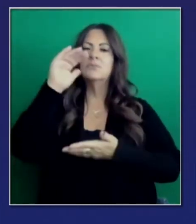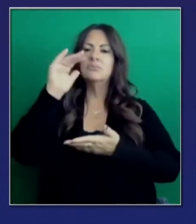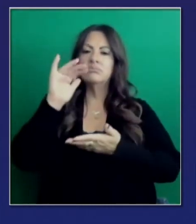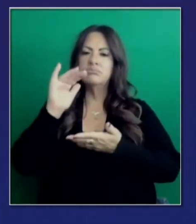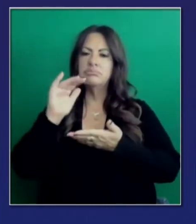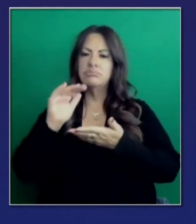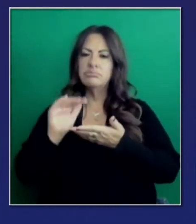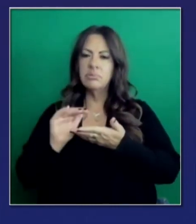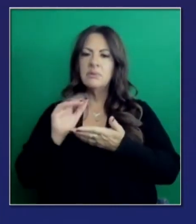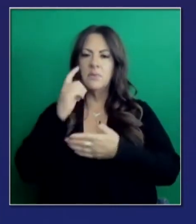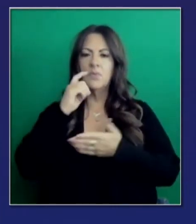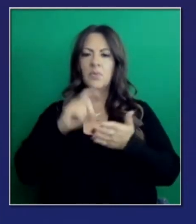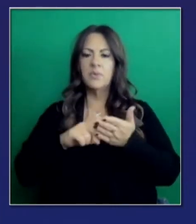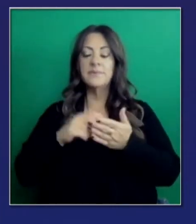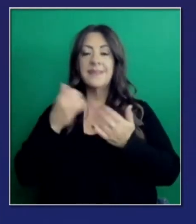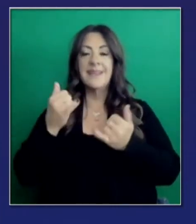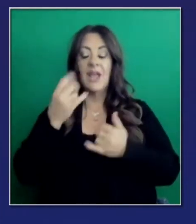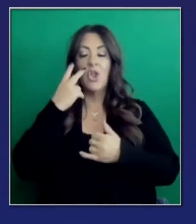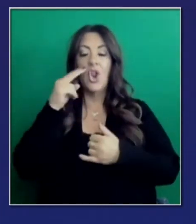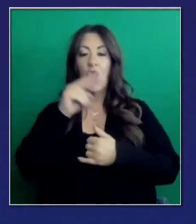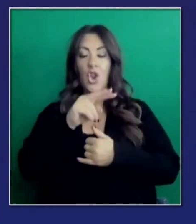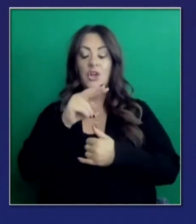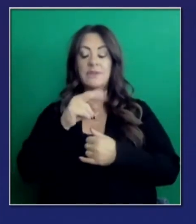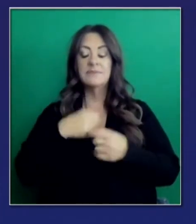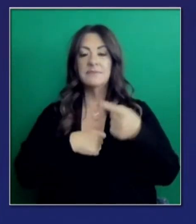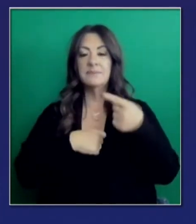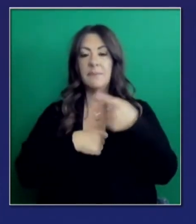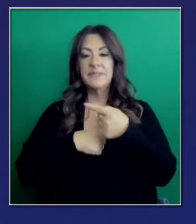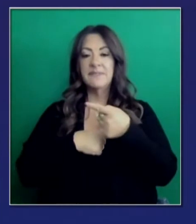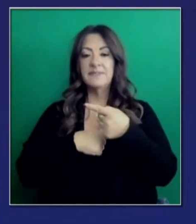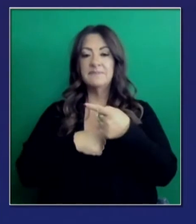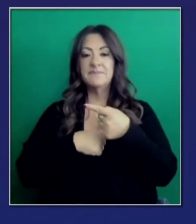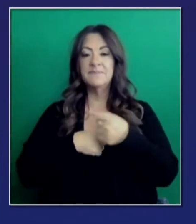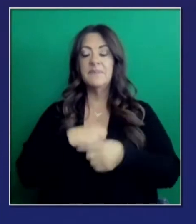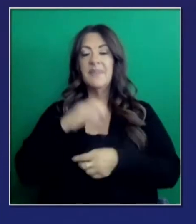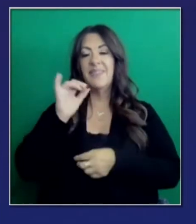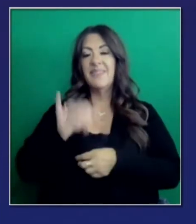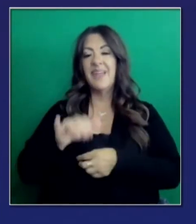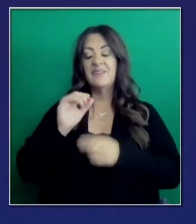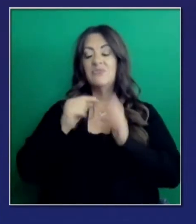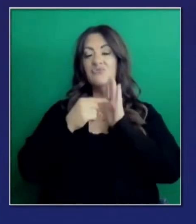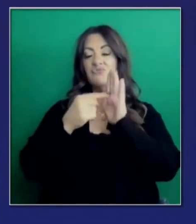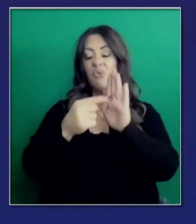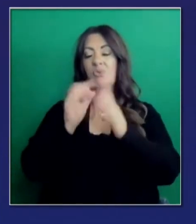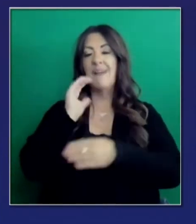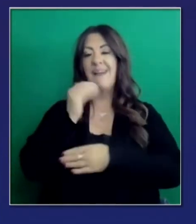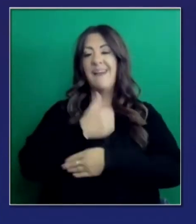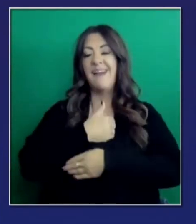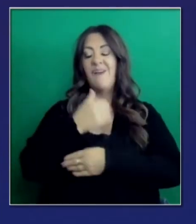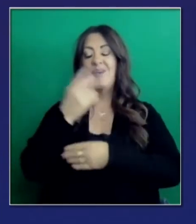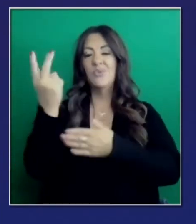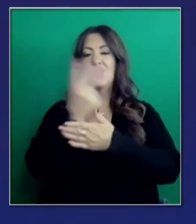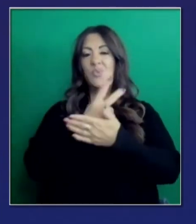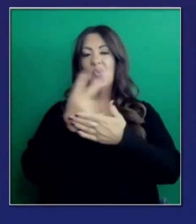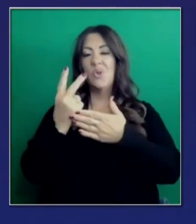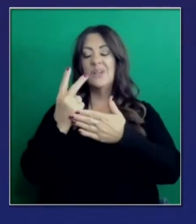23,283. Take a look at the positivity rate. Now, this is the 14-day positivity rate now is down to single digits